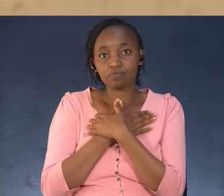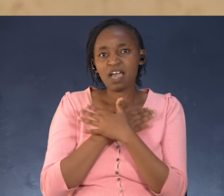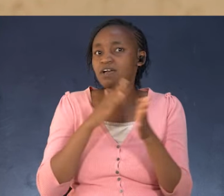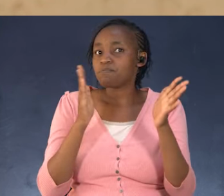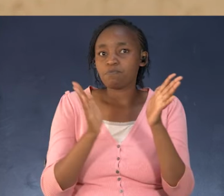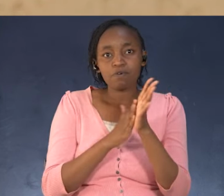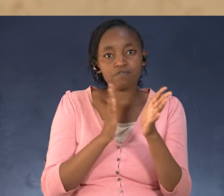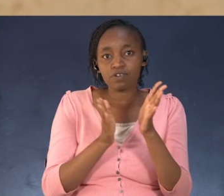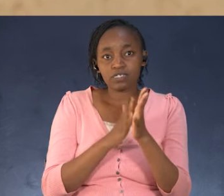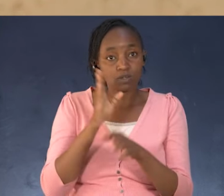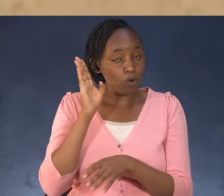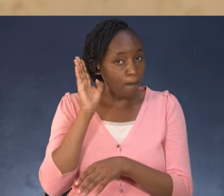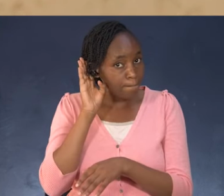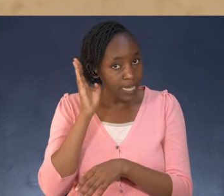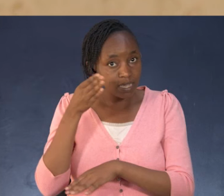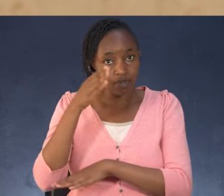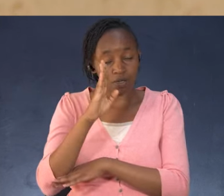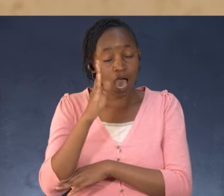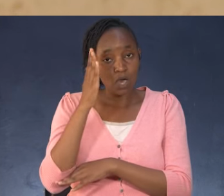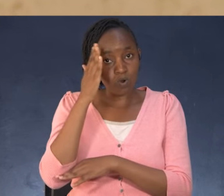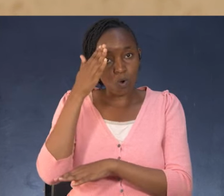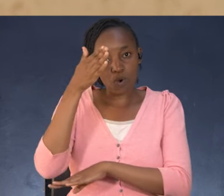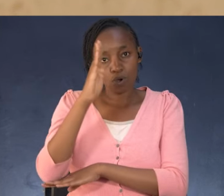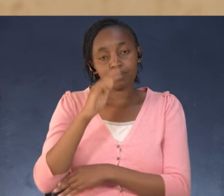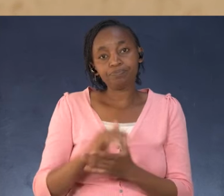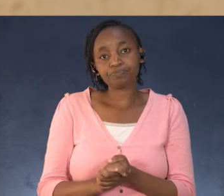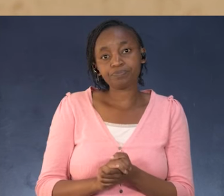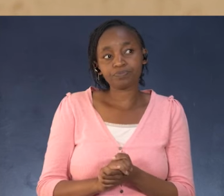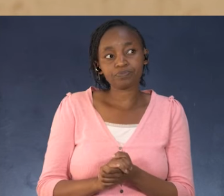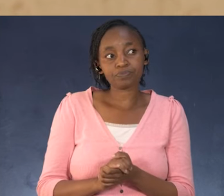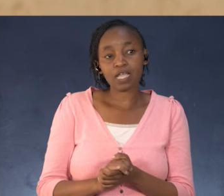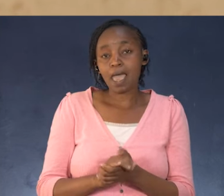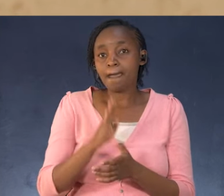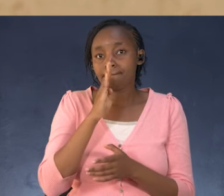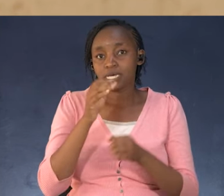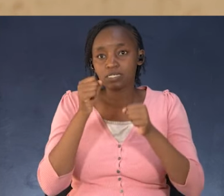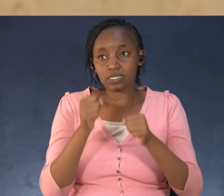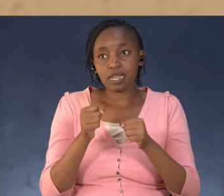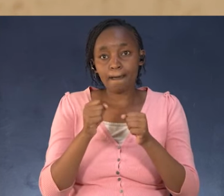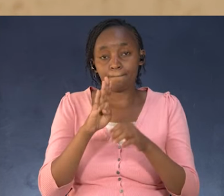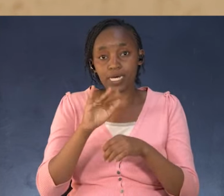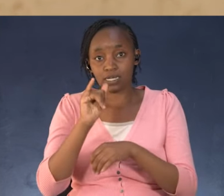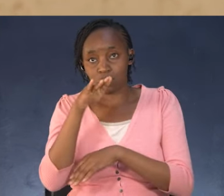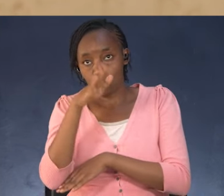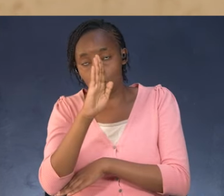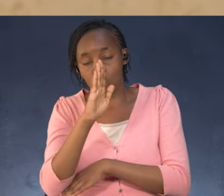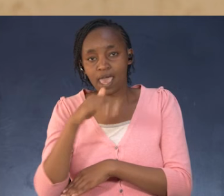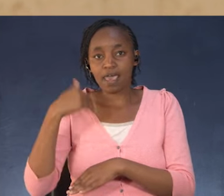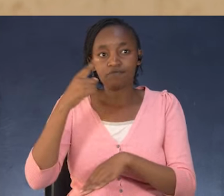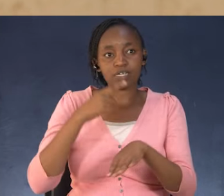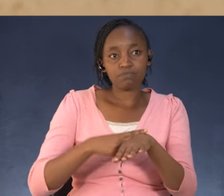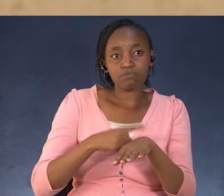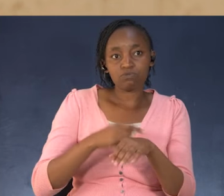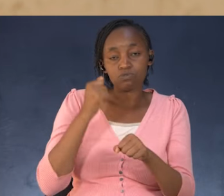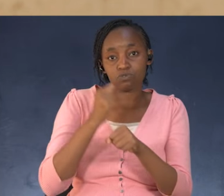Babylon, is that they were quick to obey God. They got to know Him. They got to be strengthened by Him.